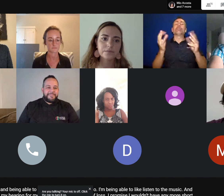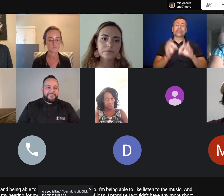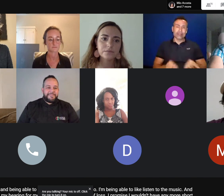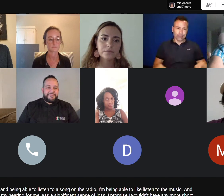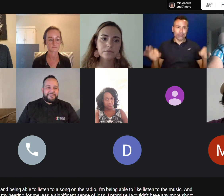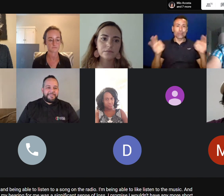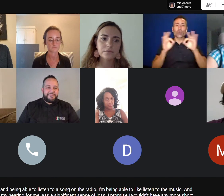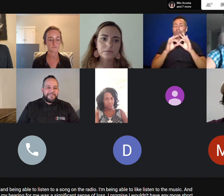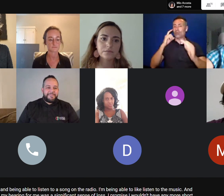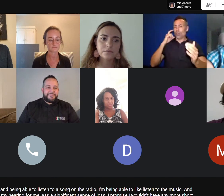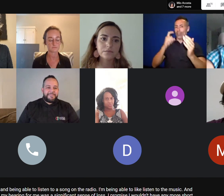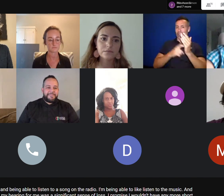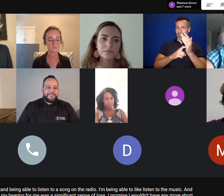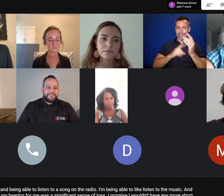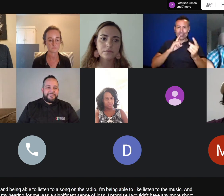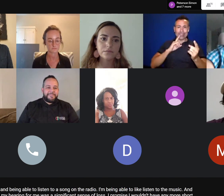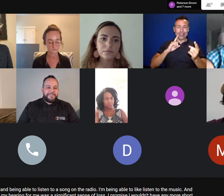that